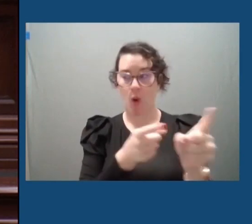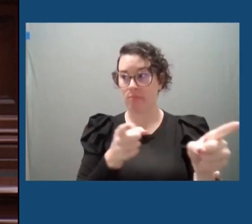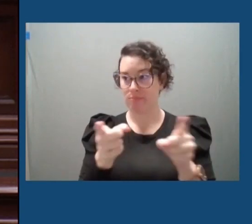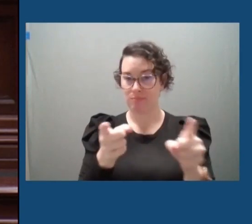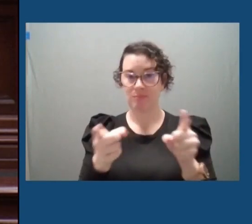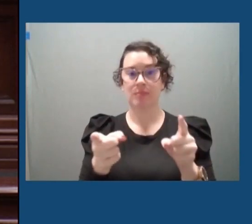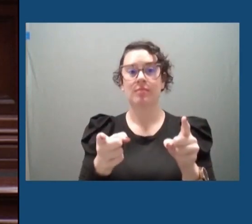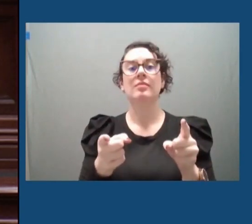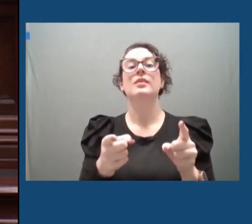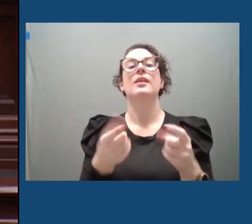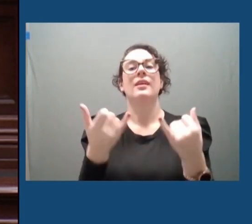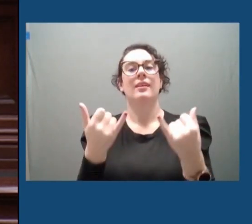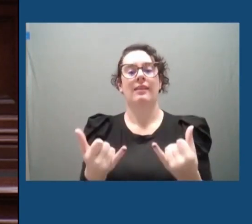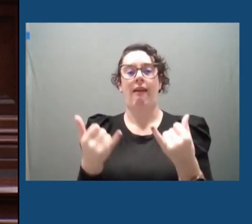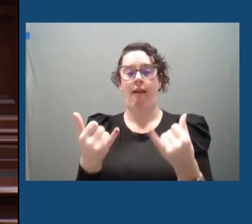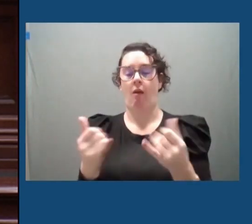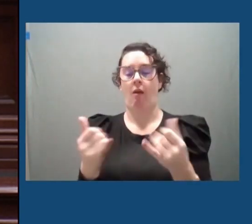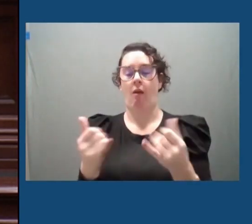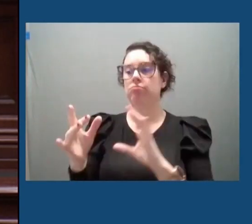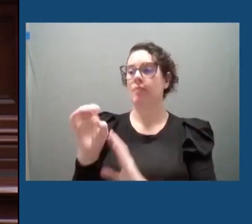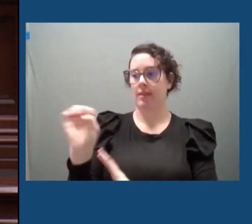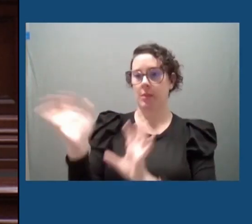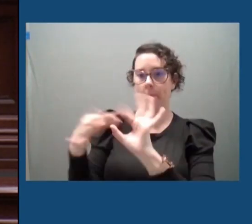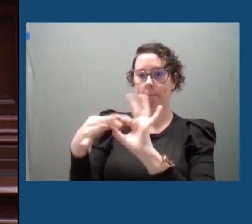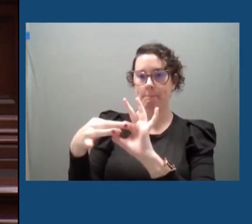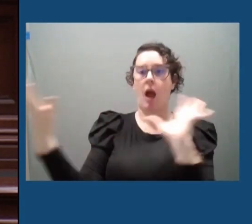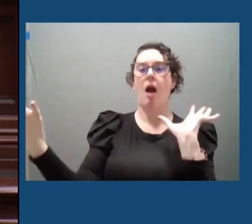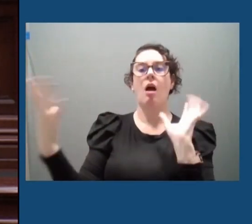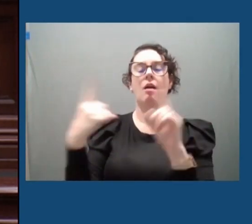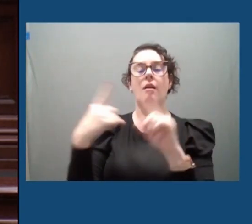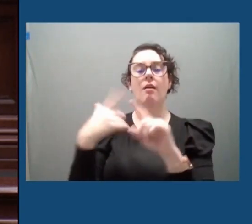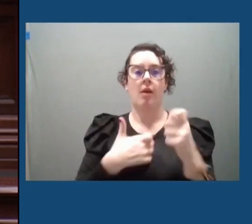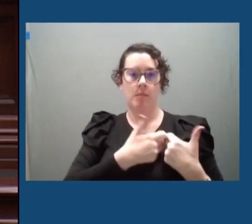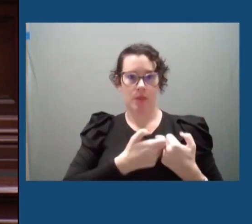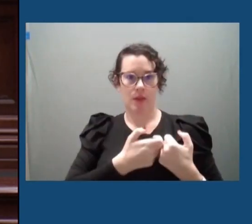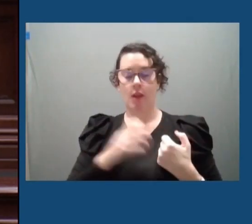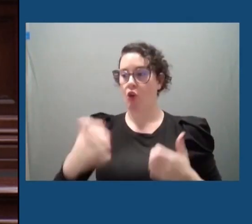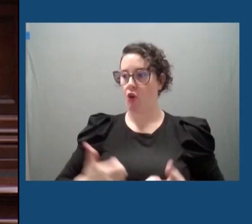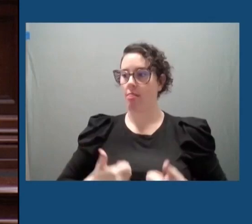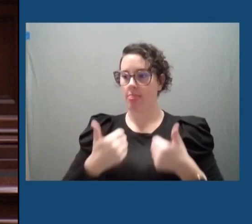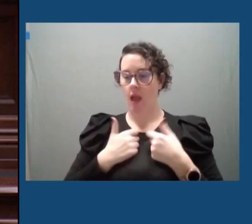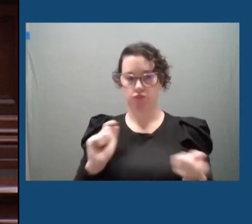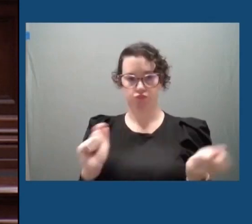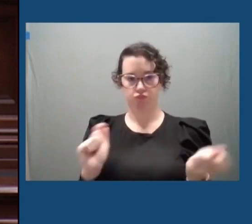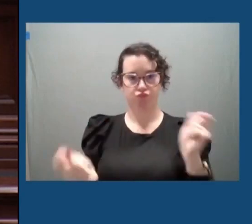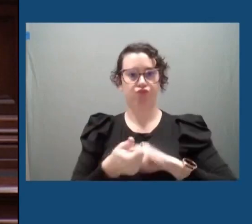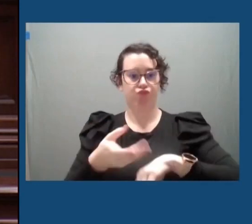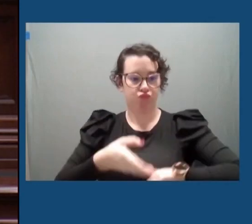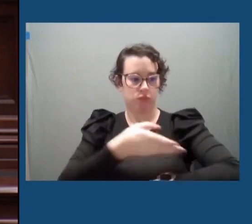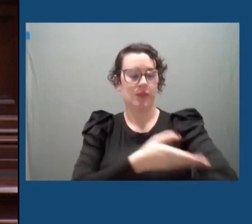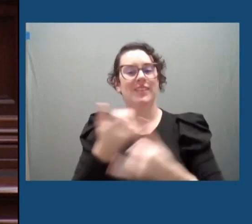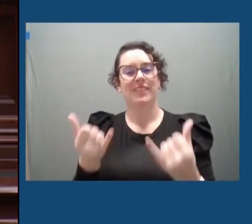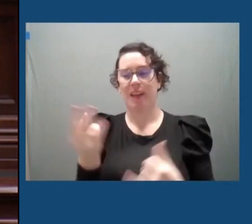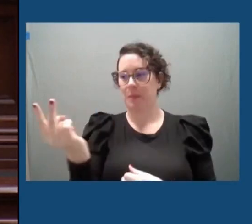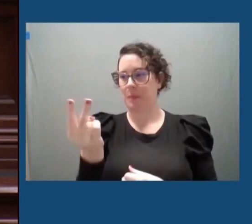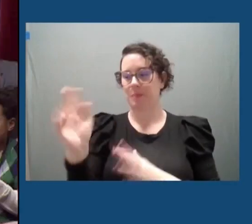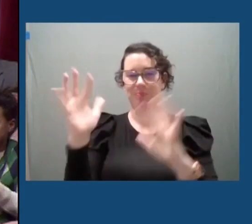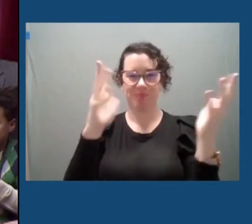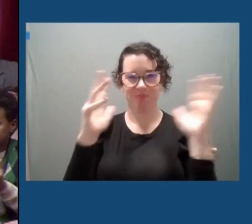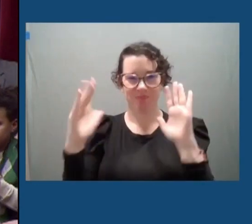made a clean break from her abuser and is rebuilding her life. Let's give them both a round of applause.